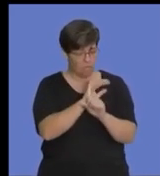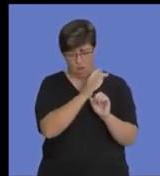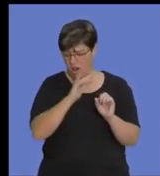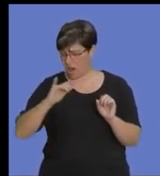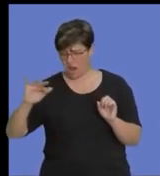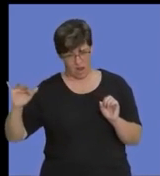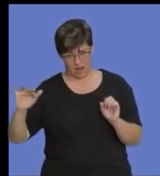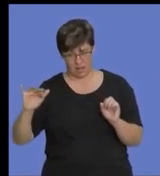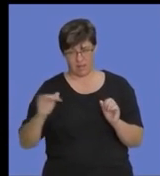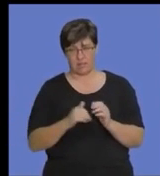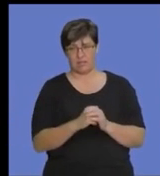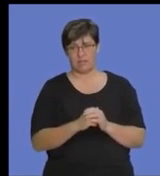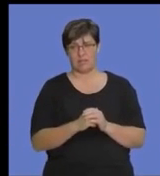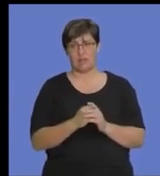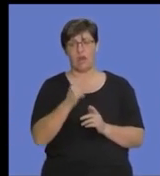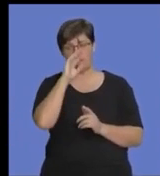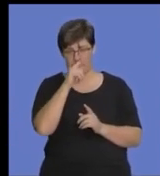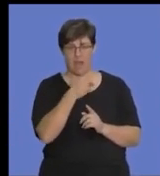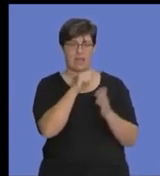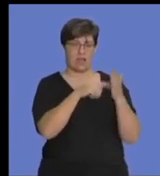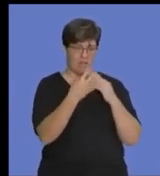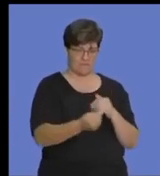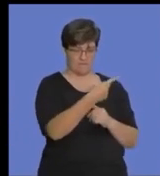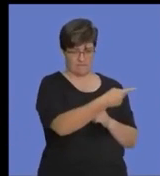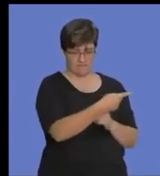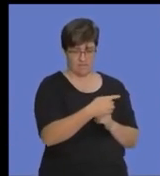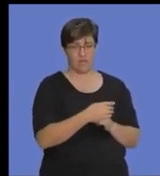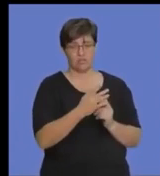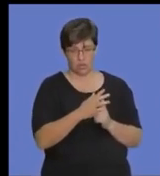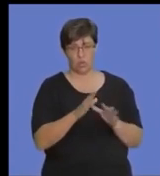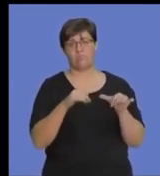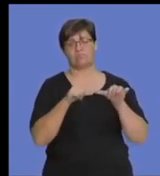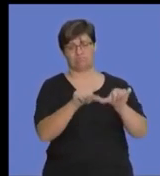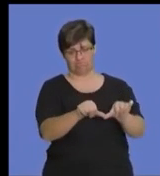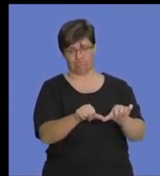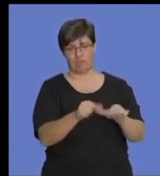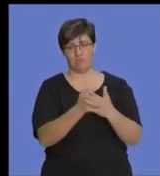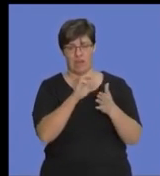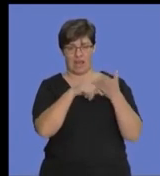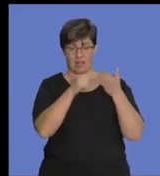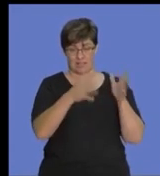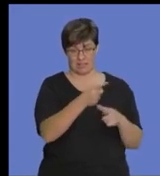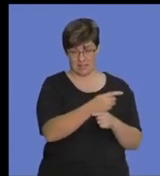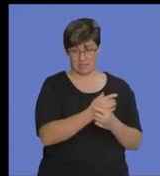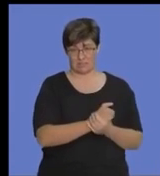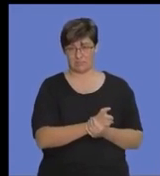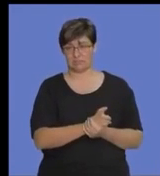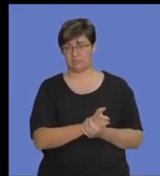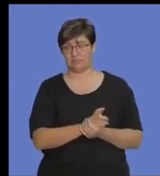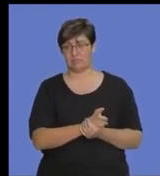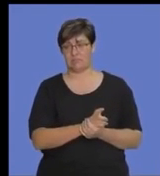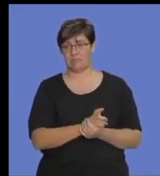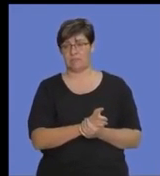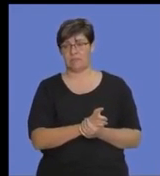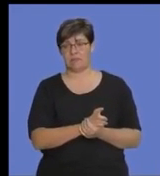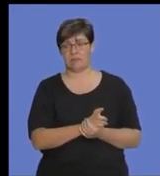Remember that. You need to leave it as is. But remember, I have it on the calculator, so I'm going to still use it from a calculator point of